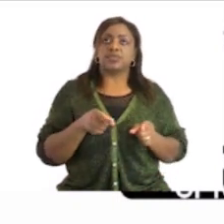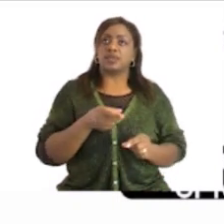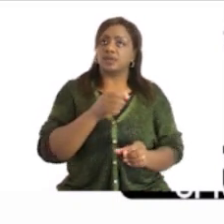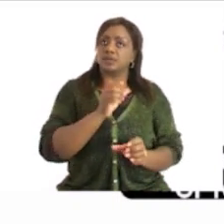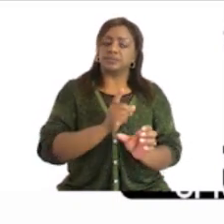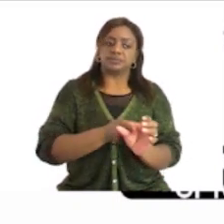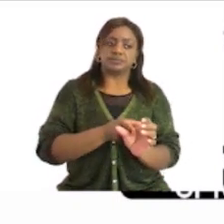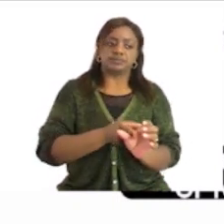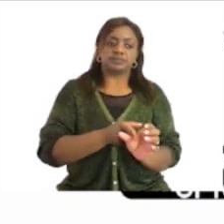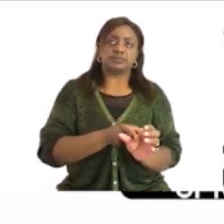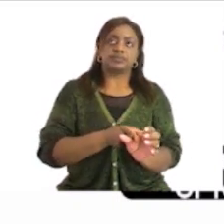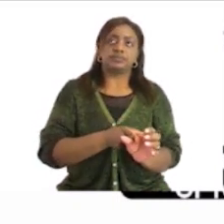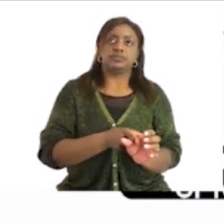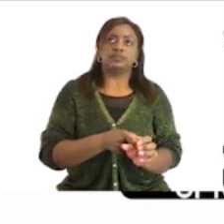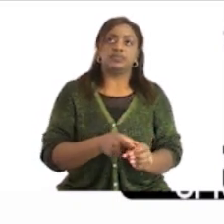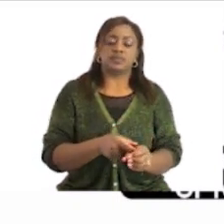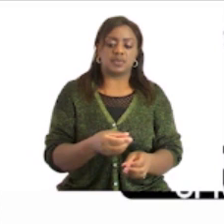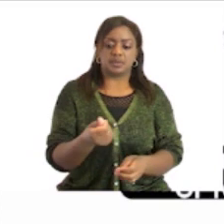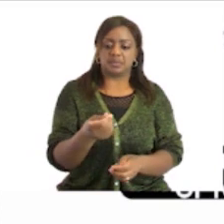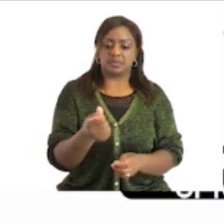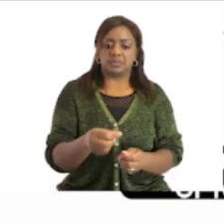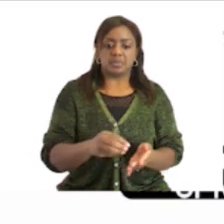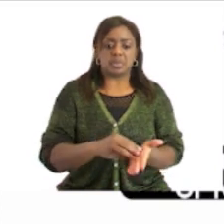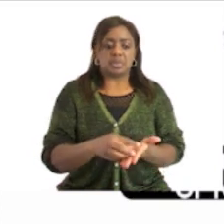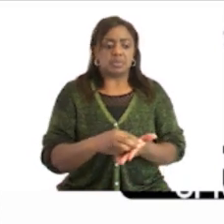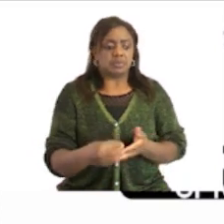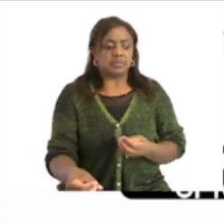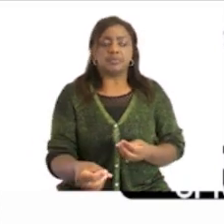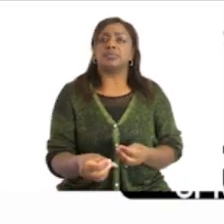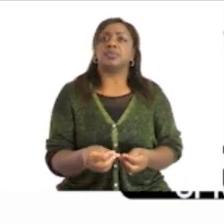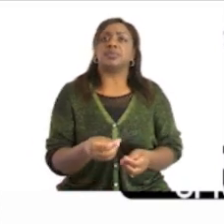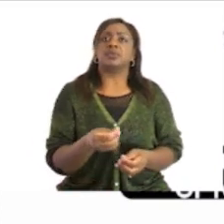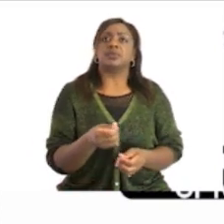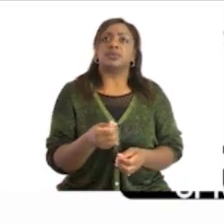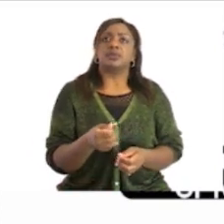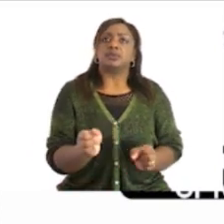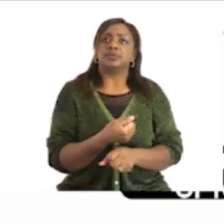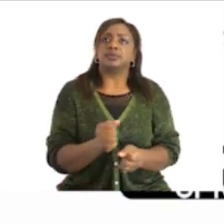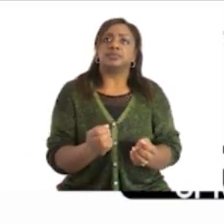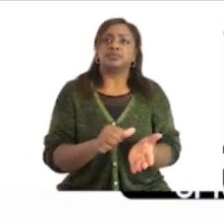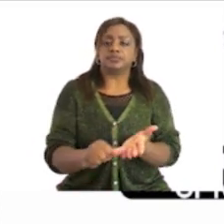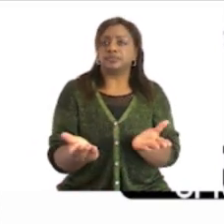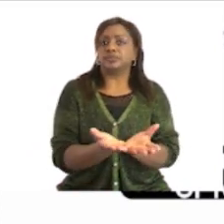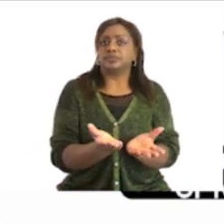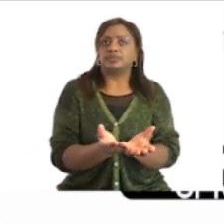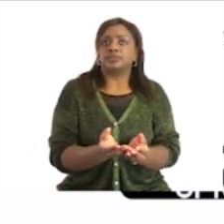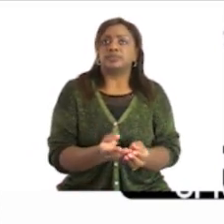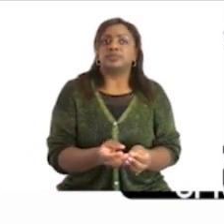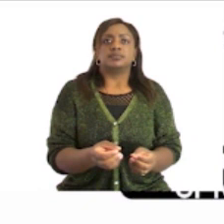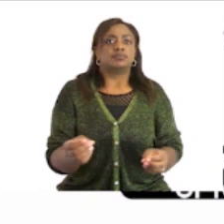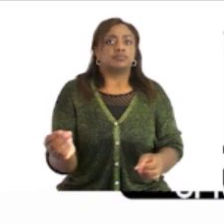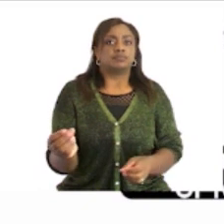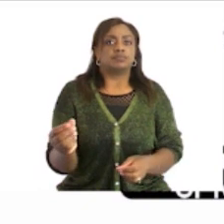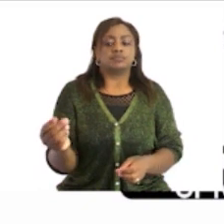family. Things like financial struggles and violence goes hand in hand with the drinking of alcohol. Too much